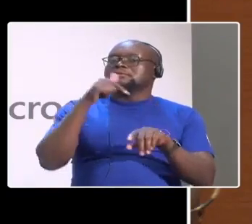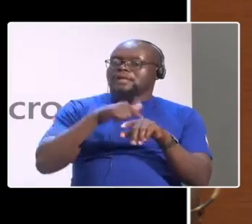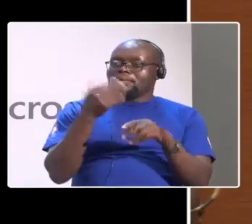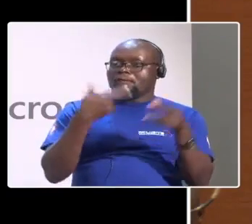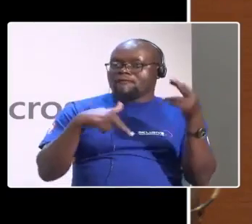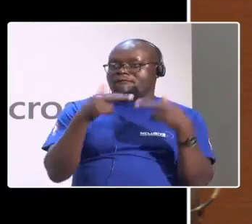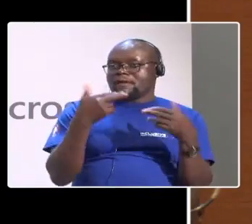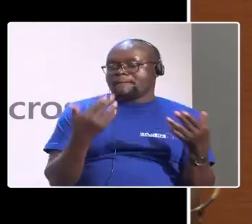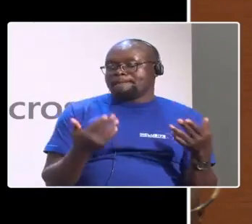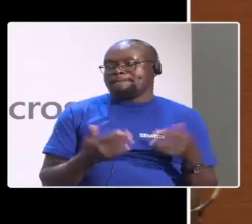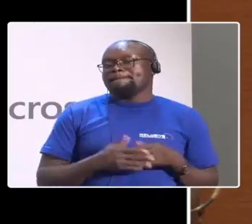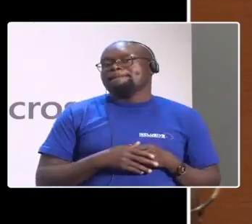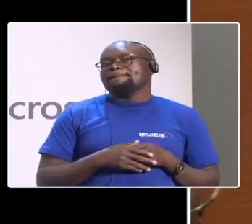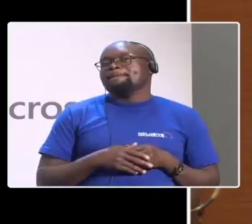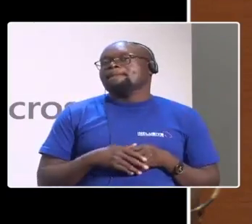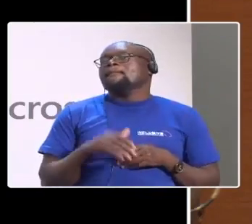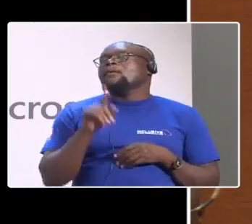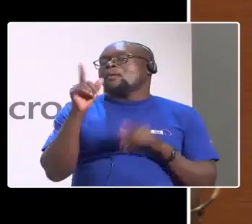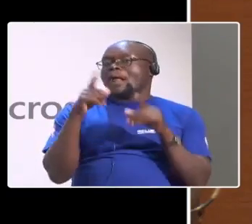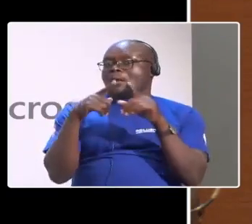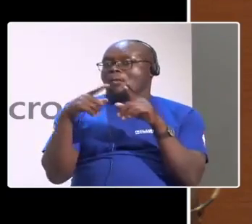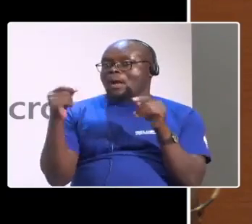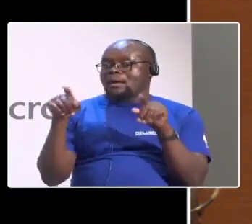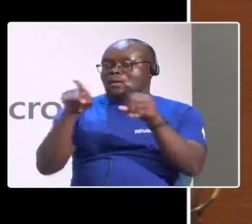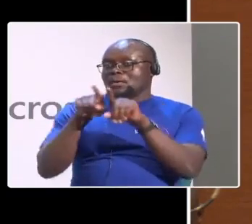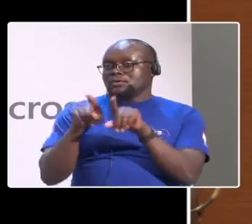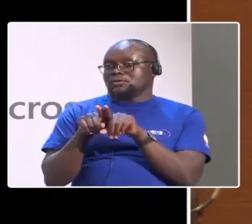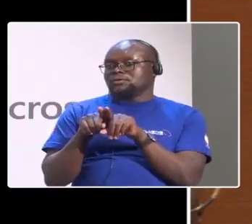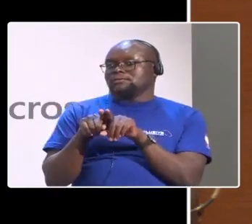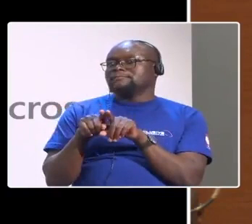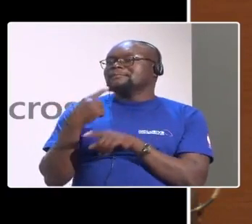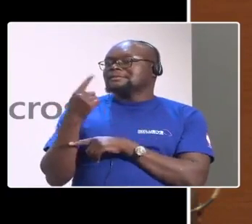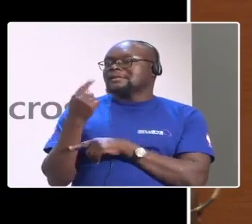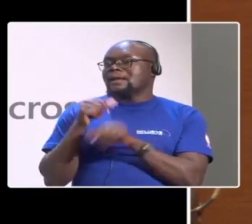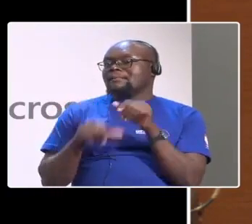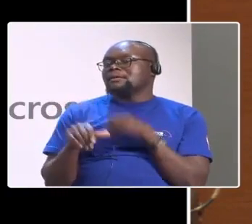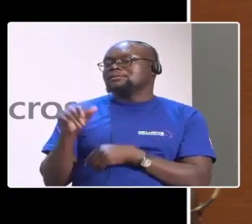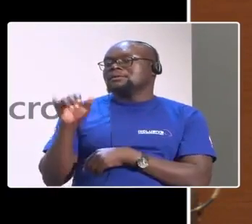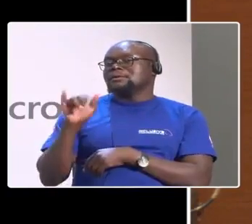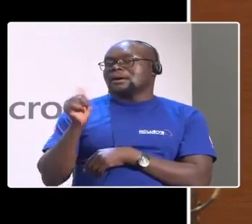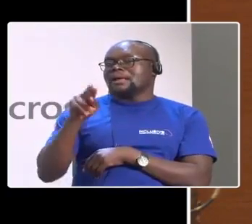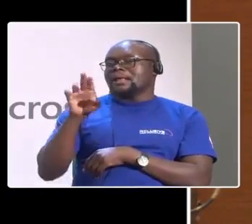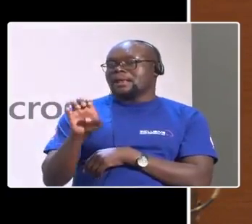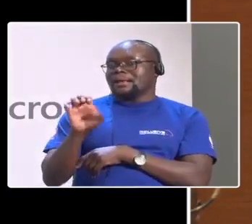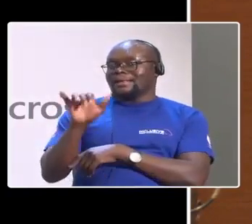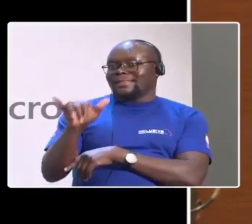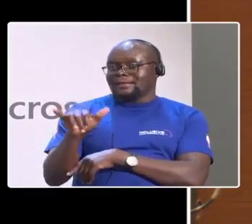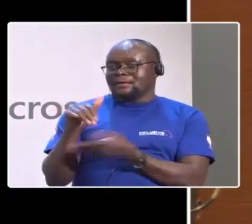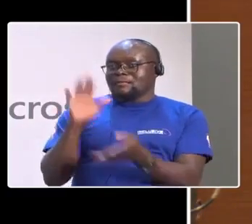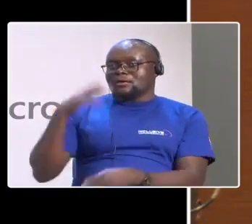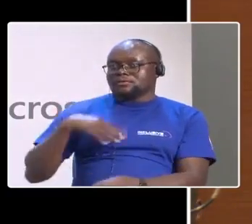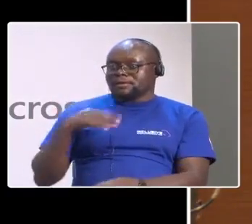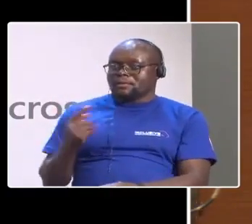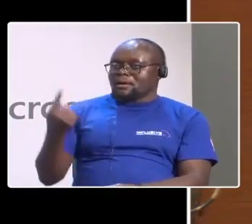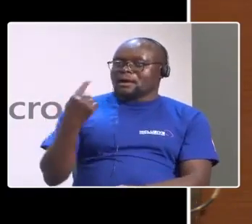reviewing. There's one sentence what was said by Irene. Most people come